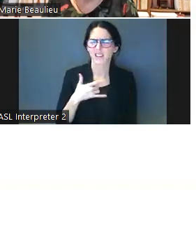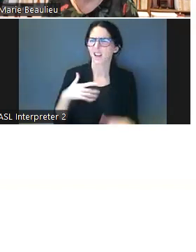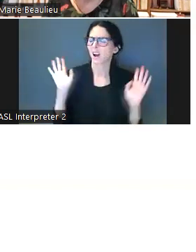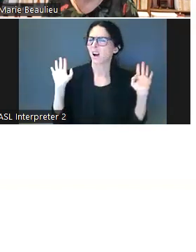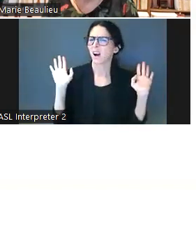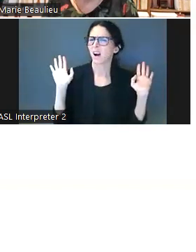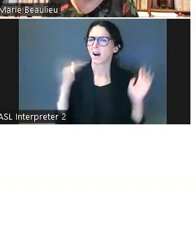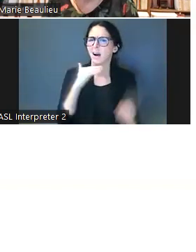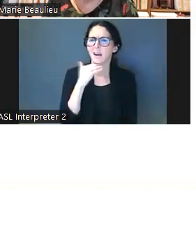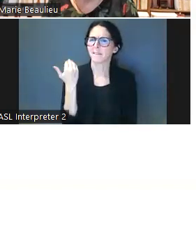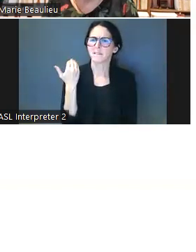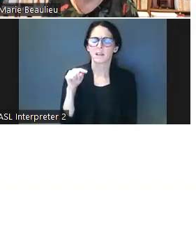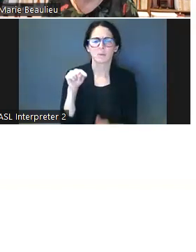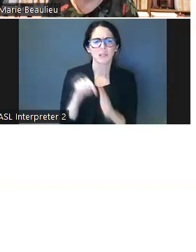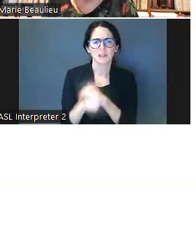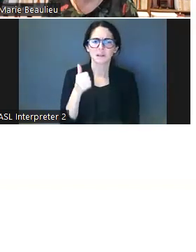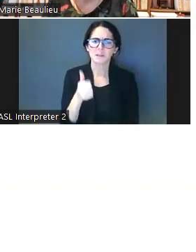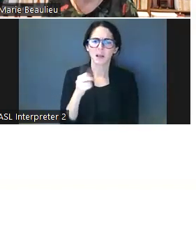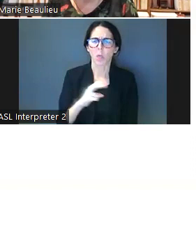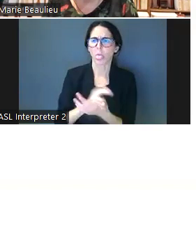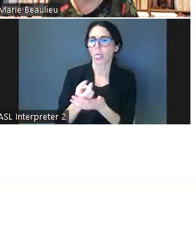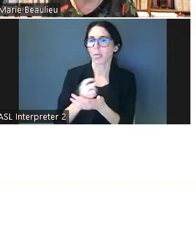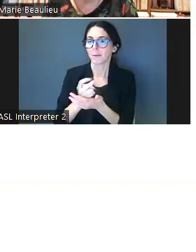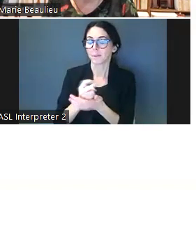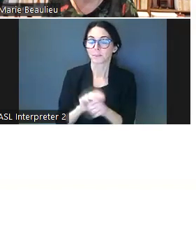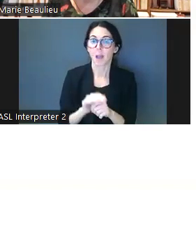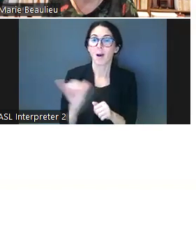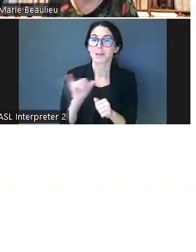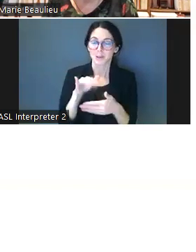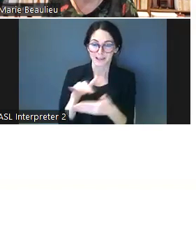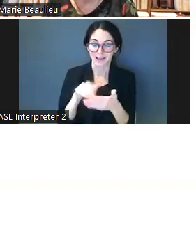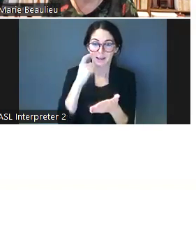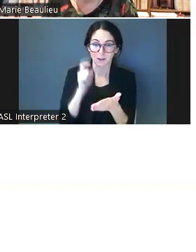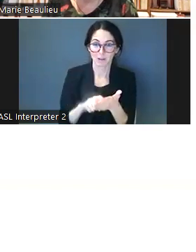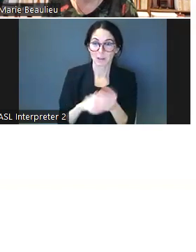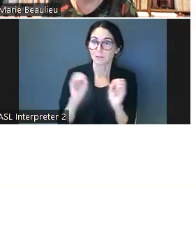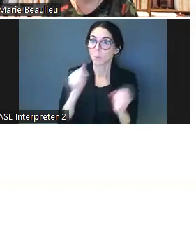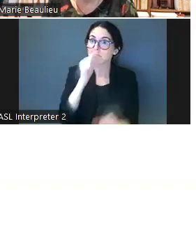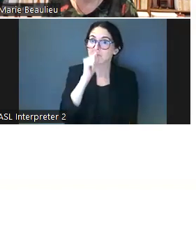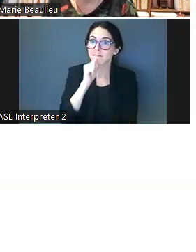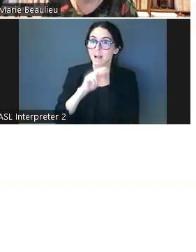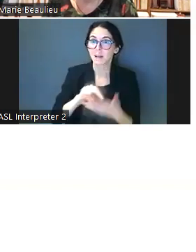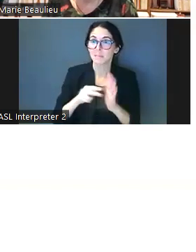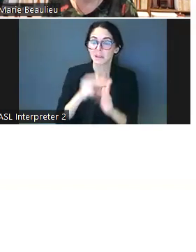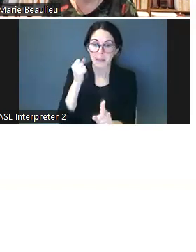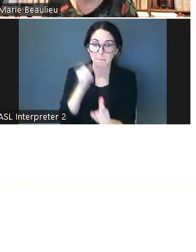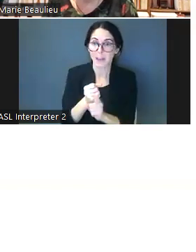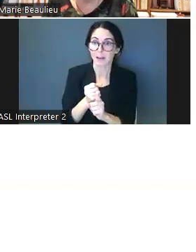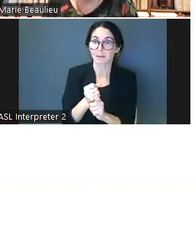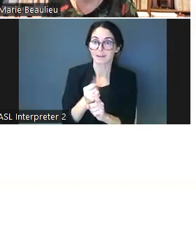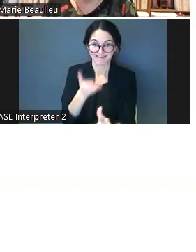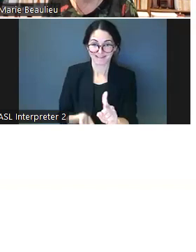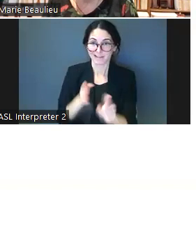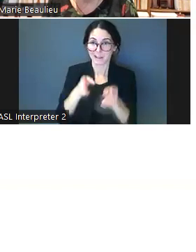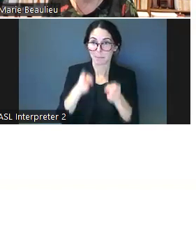problems. And the results also show that intolerance does not only affect the targeted residents, but it also